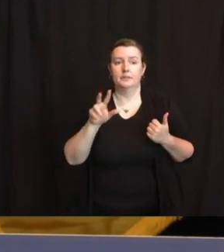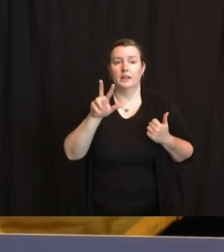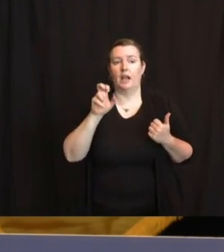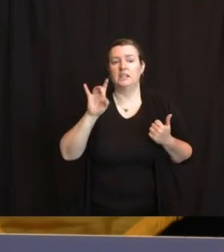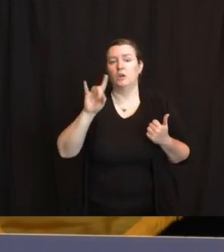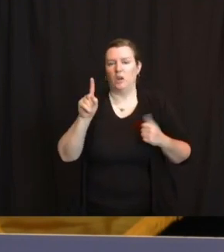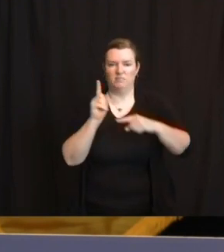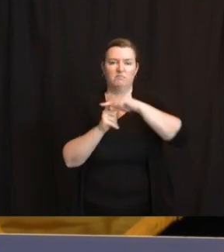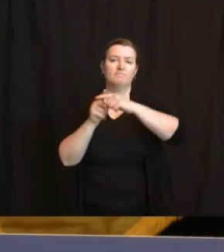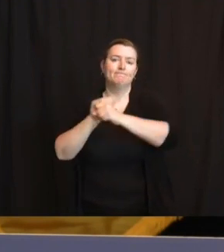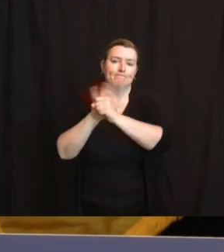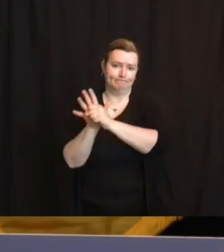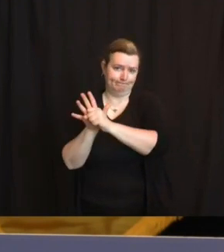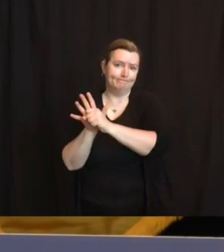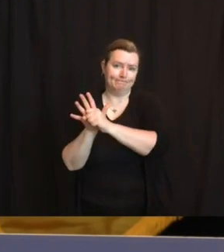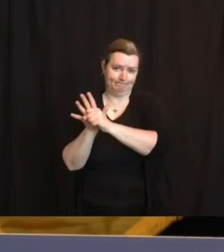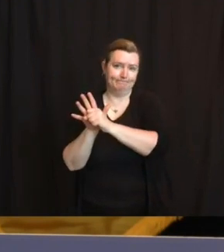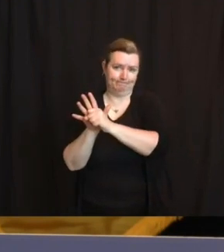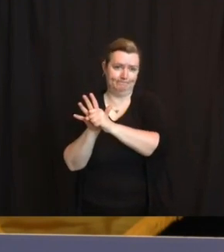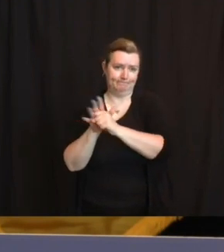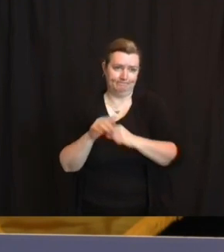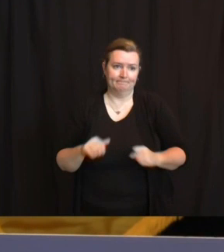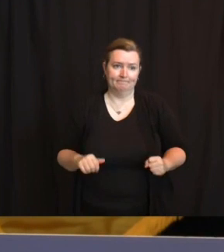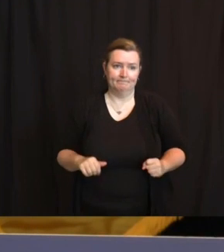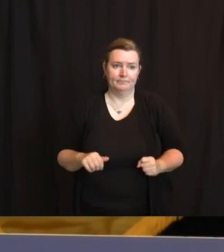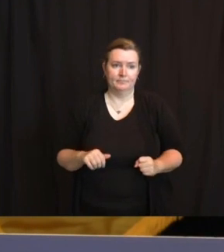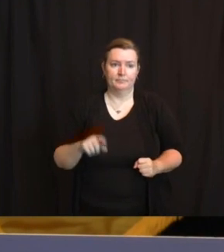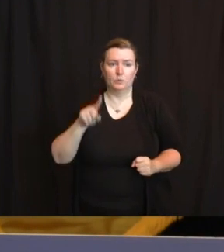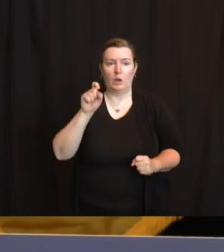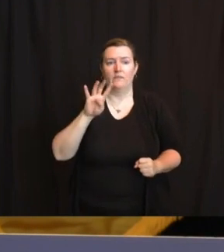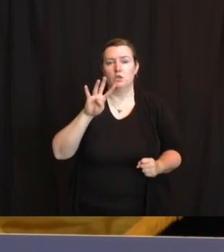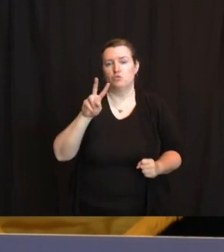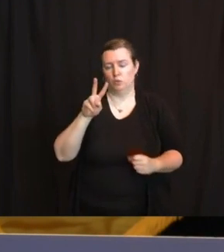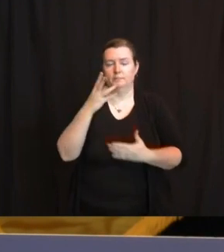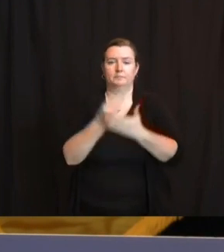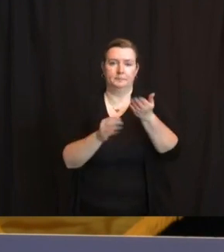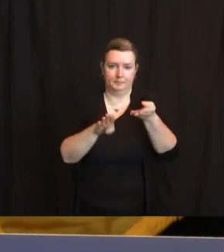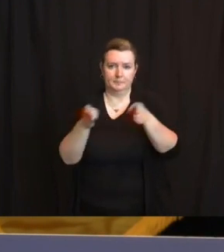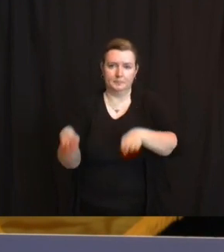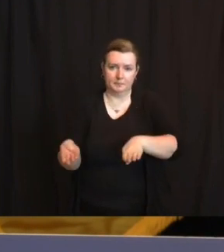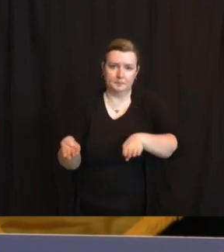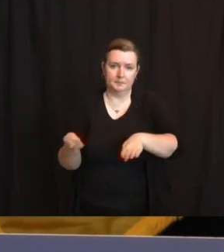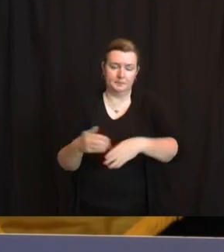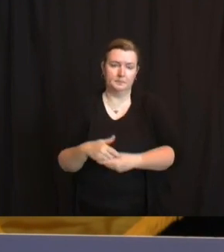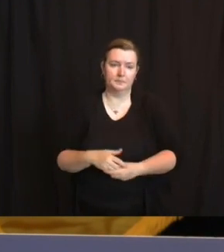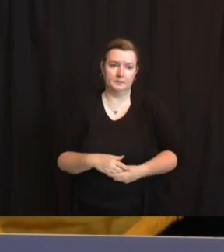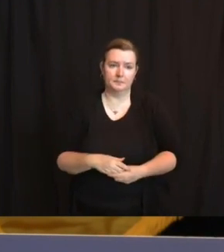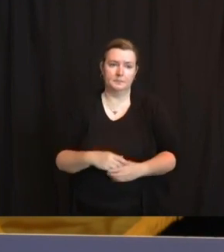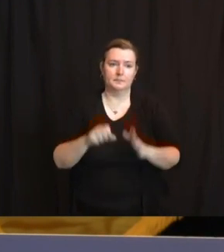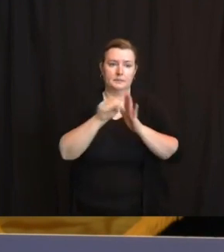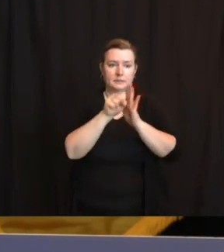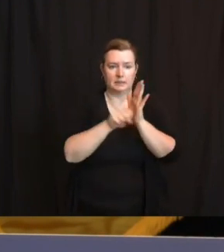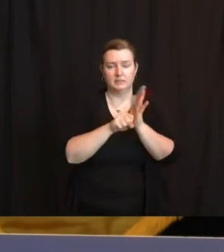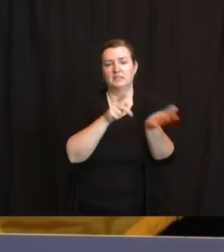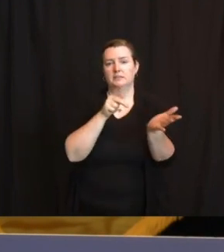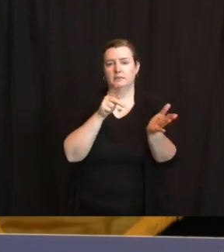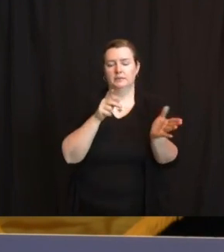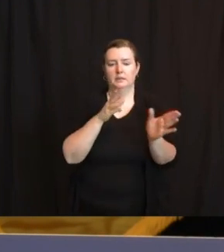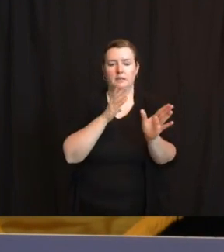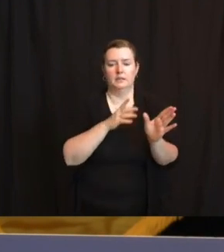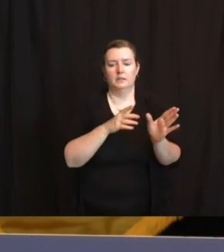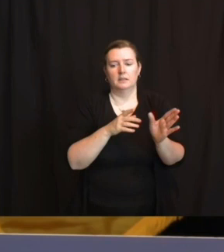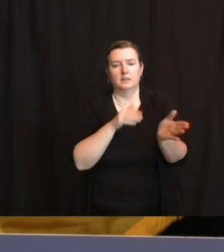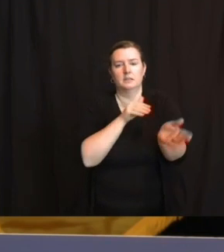positive, and a total of 142 deaths have occurred. Our state psychiatric hospitals are reporting the